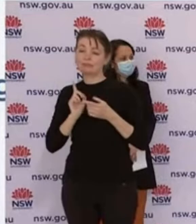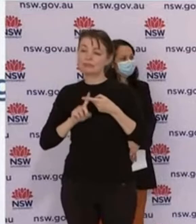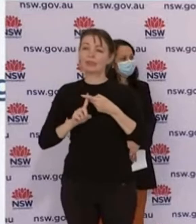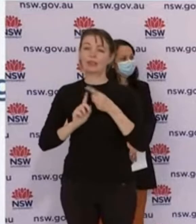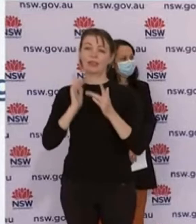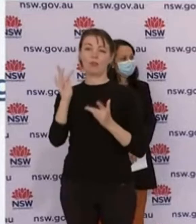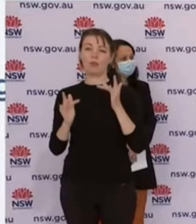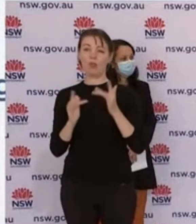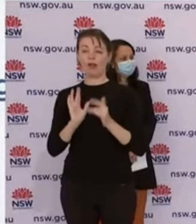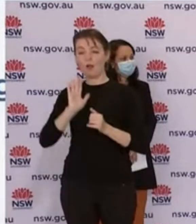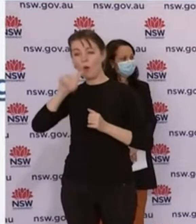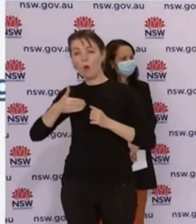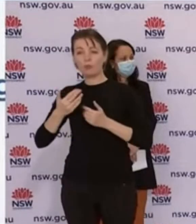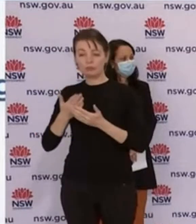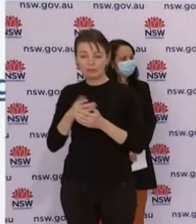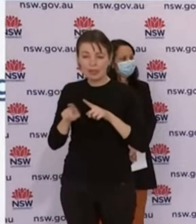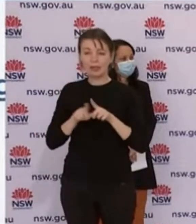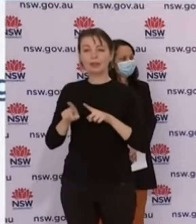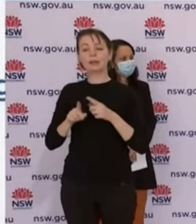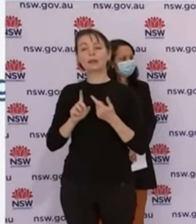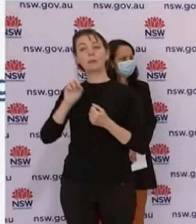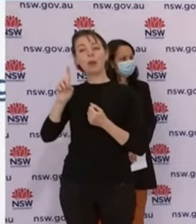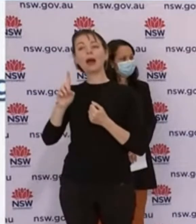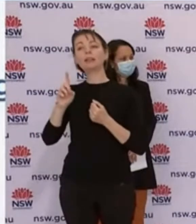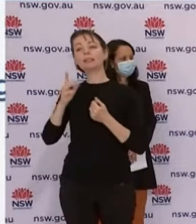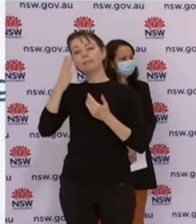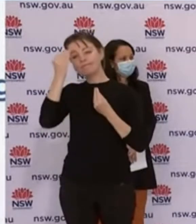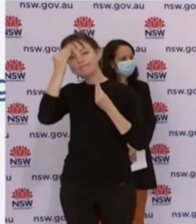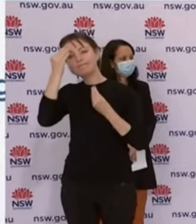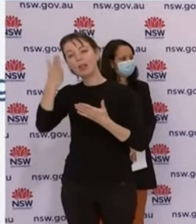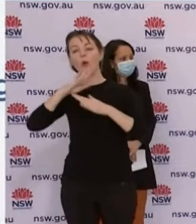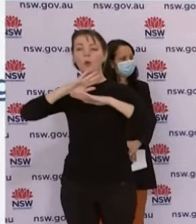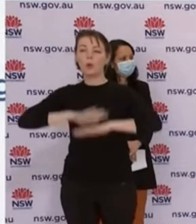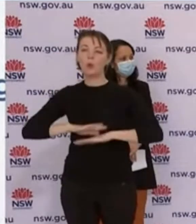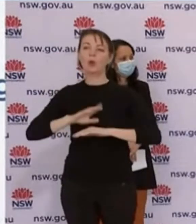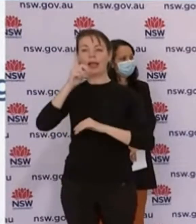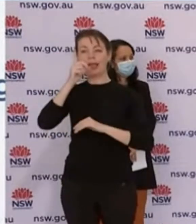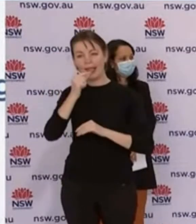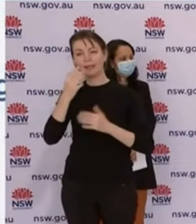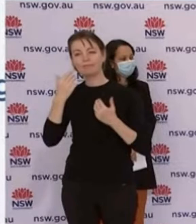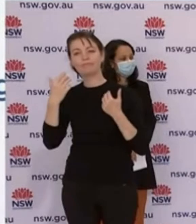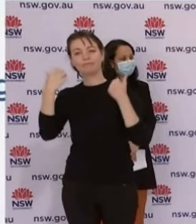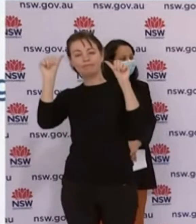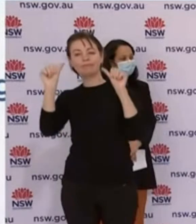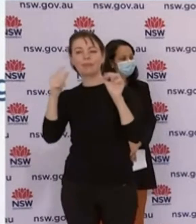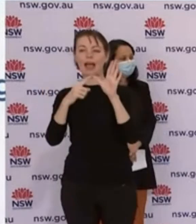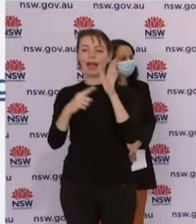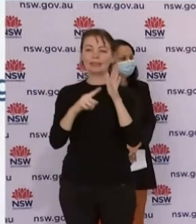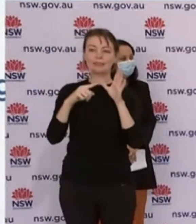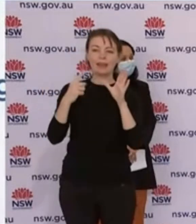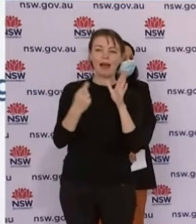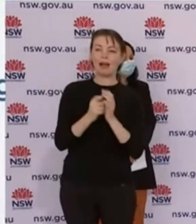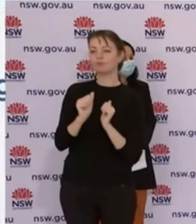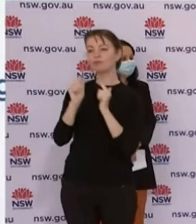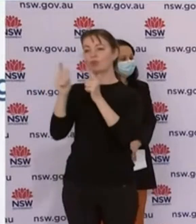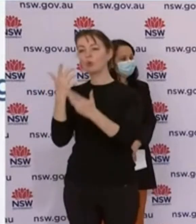really pleasing to be able to reassure you today that you will be able to do written exams, that you will be able to get an ATAR. If you want to go to university, you will be able to